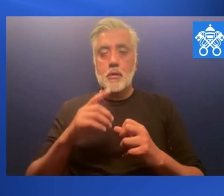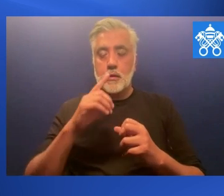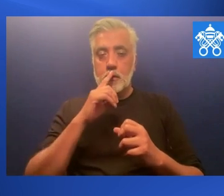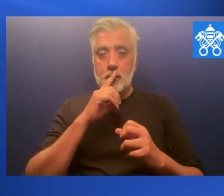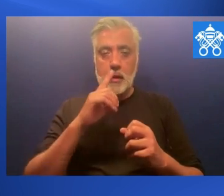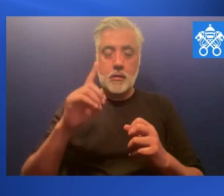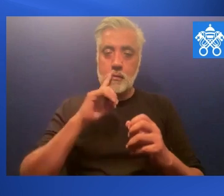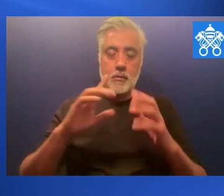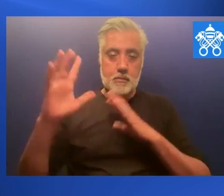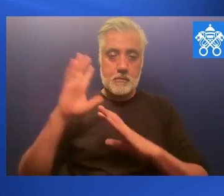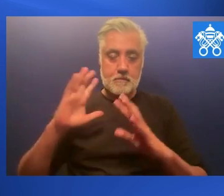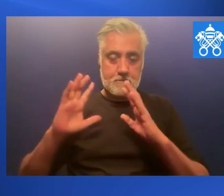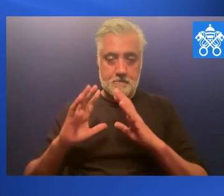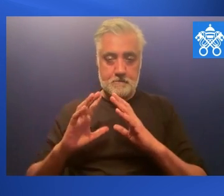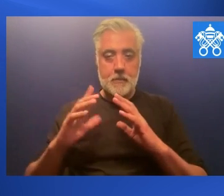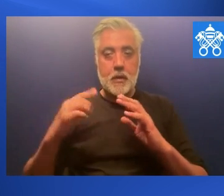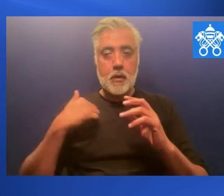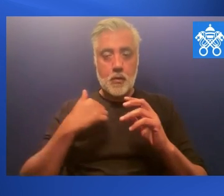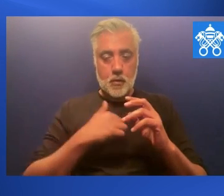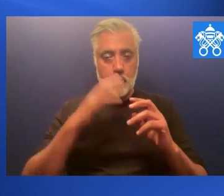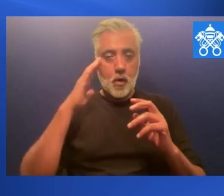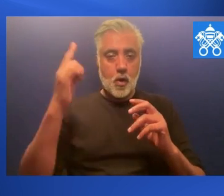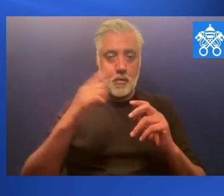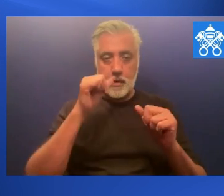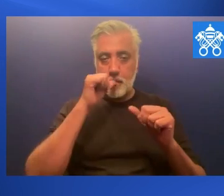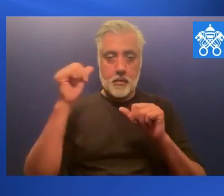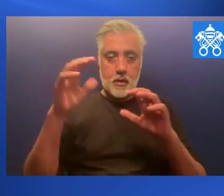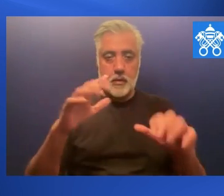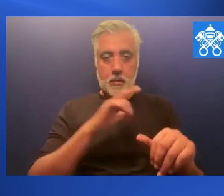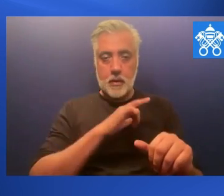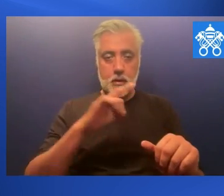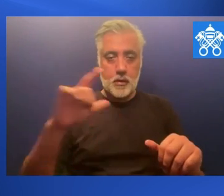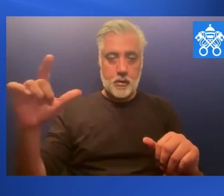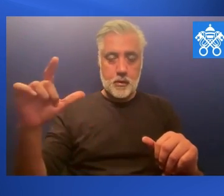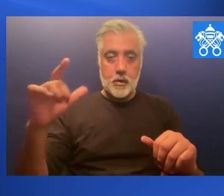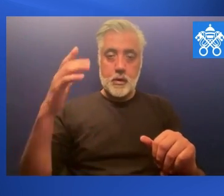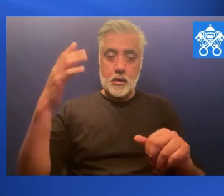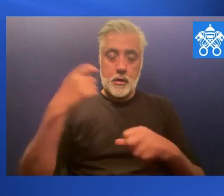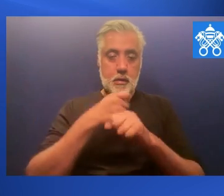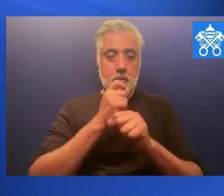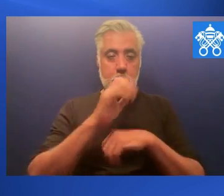Nostro aiuto nel nome del Signore. Egli ha fatto cielo e terra.